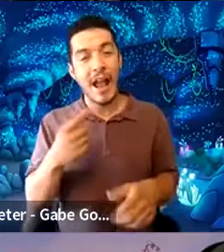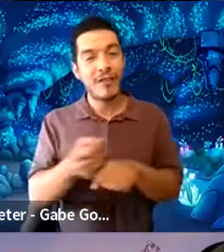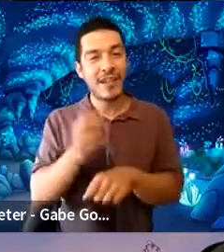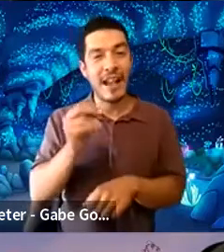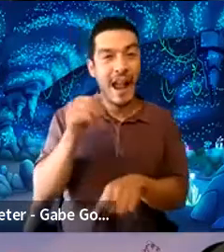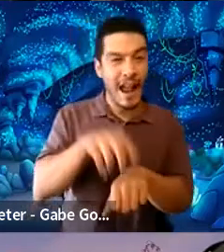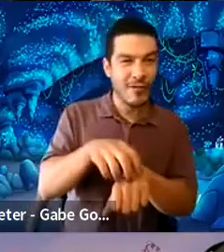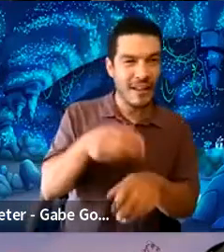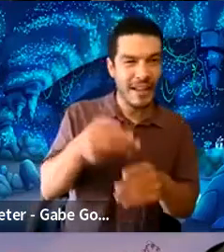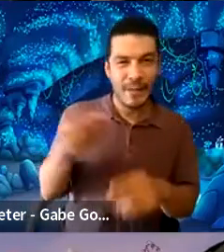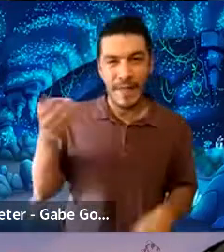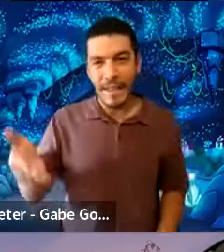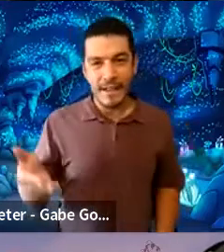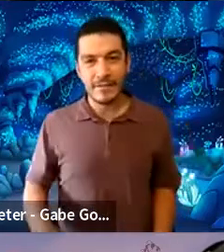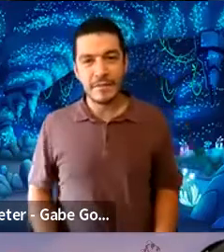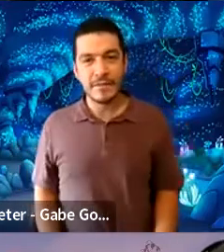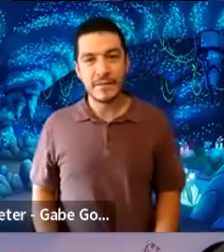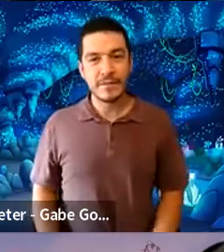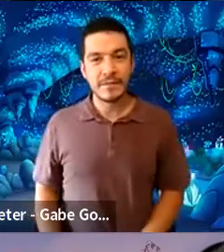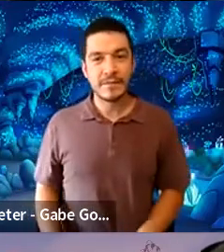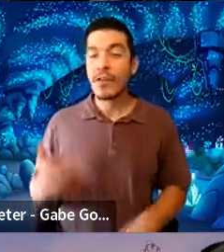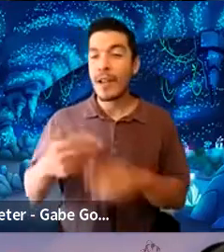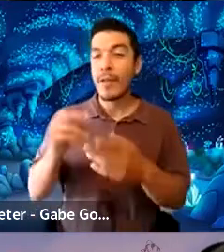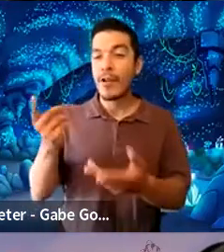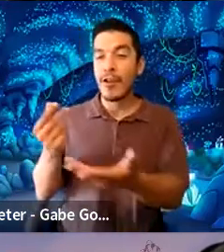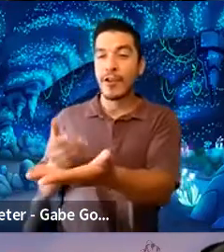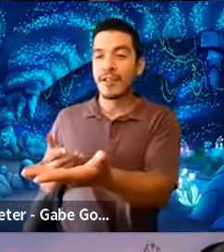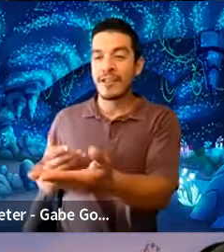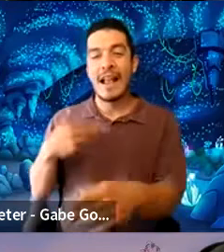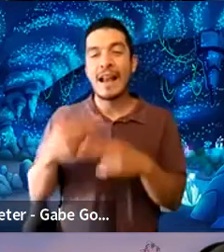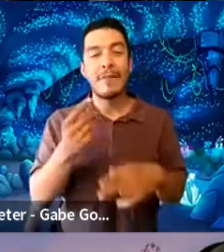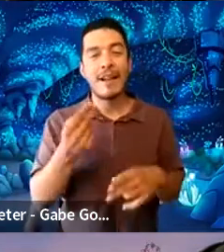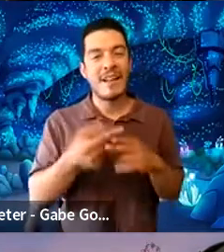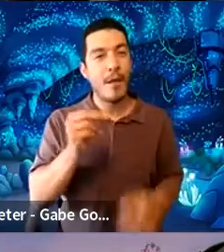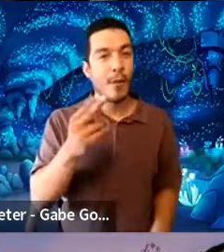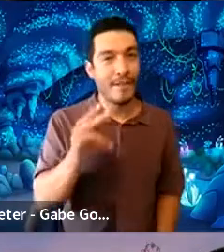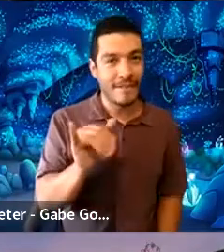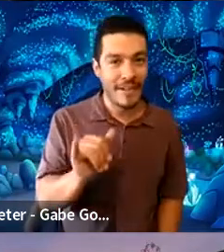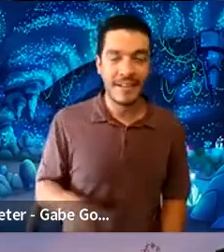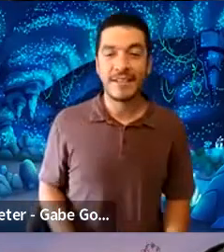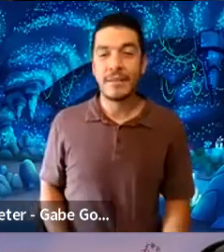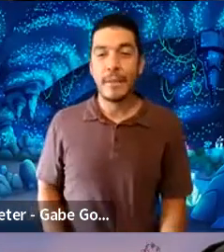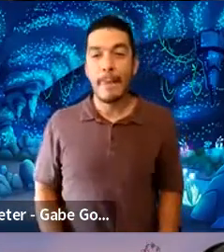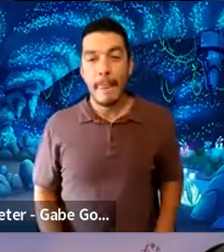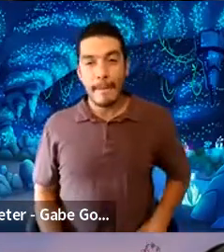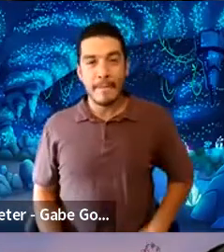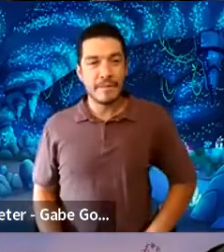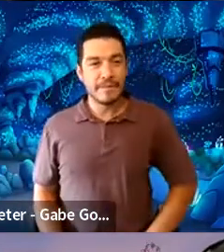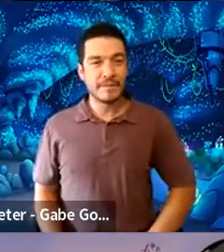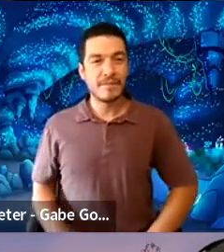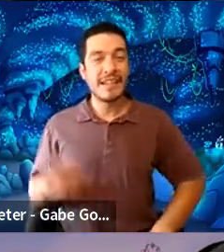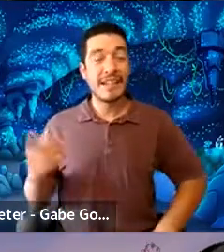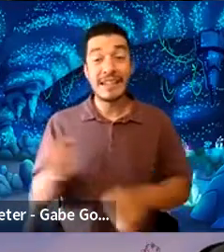name in there. Norton. Tell everyone the name of your dog. Oh, my dog is called Murphy. So it actually